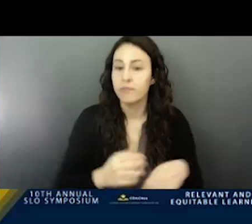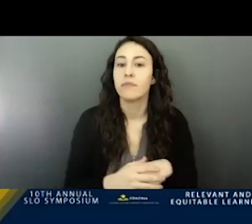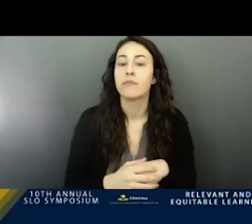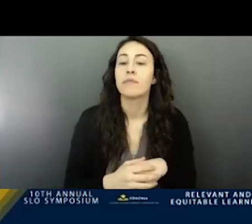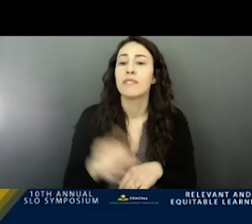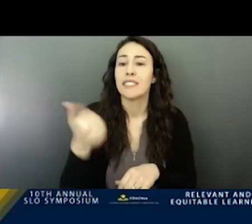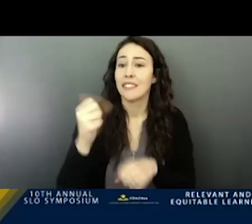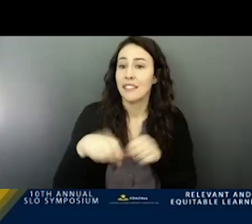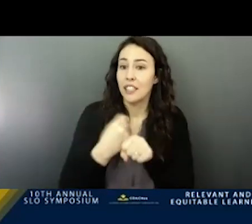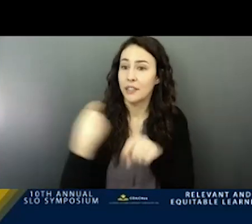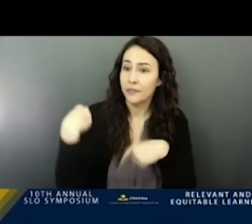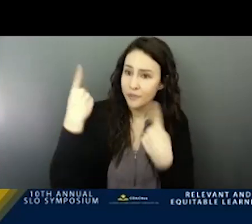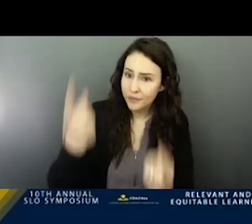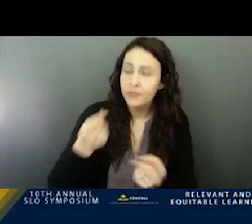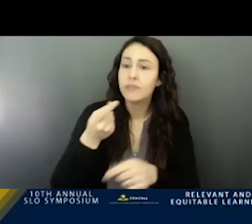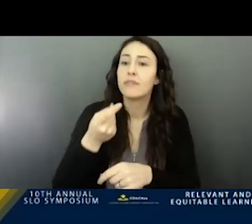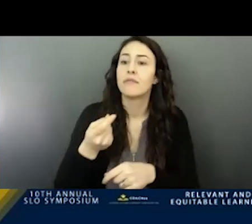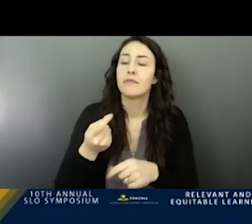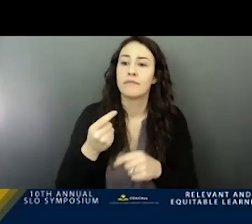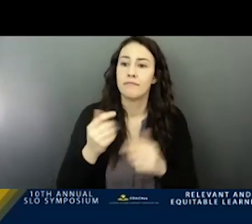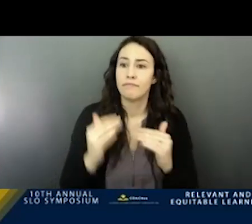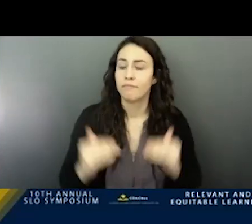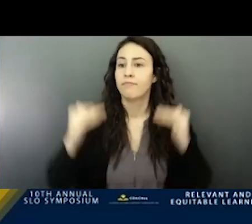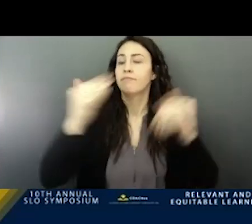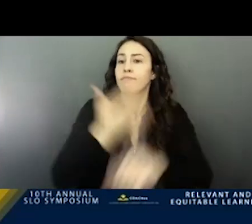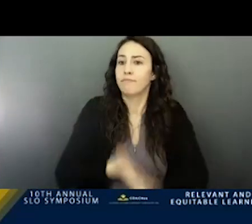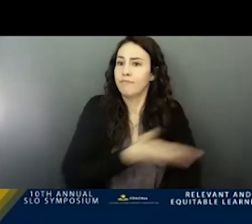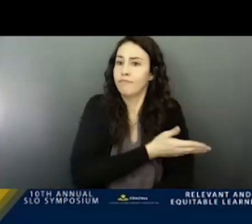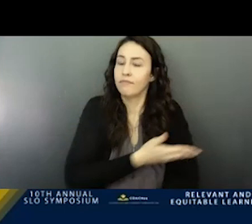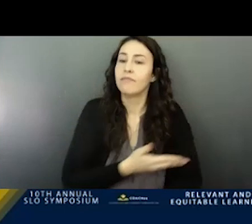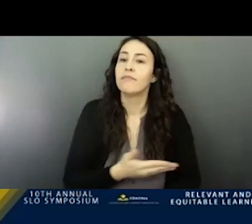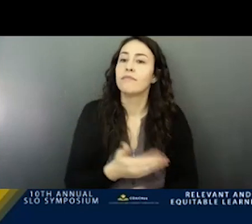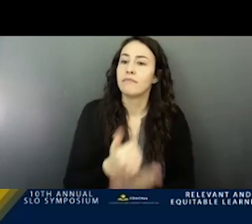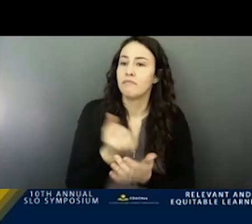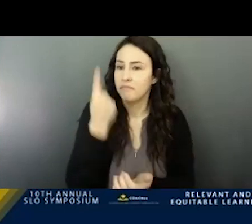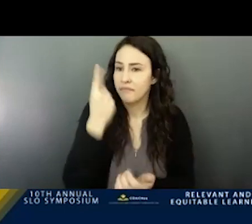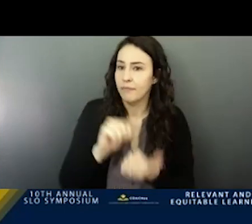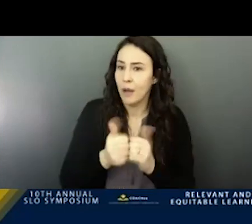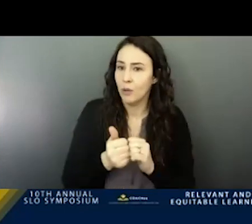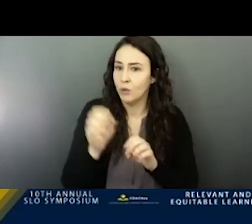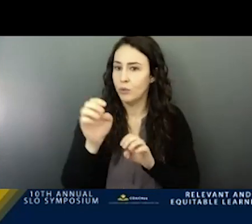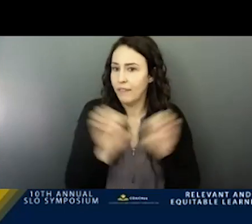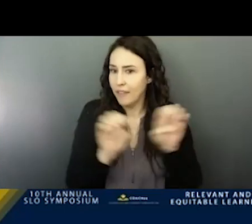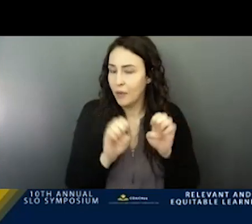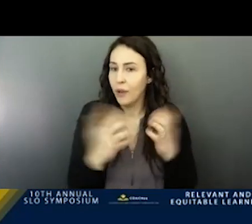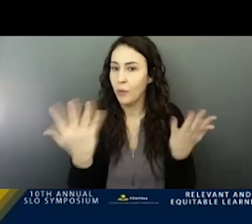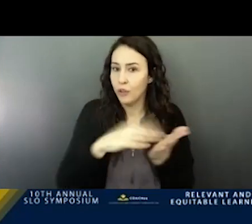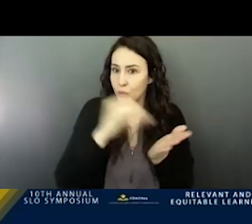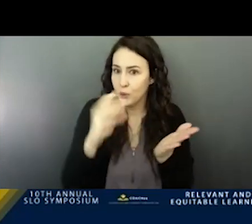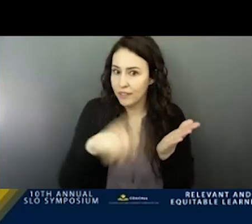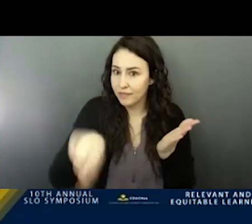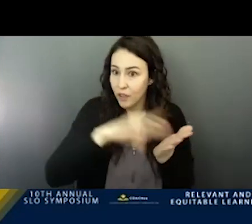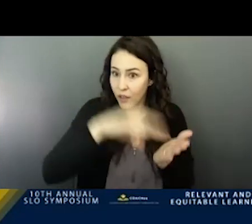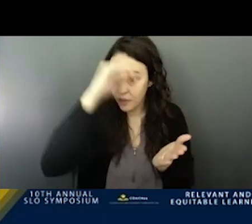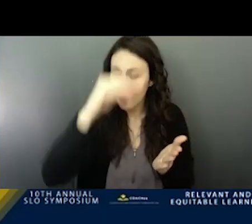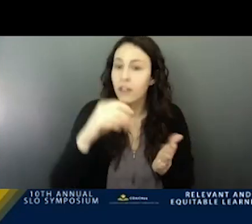significant progress in understanding how to evaluate what students learn and the importance of focusing